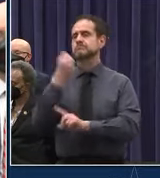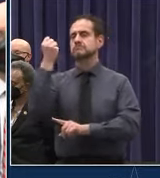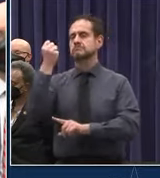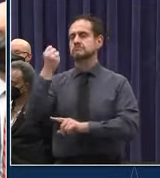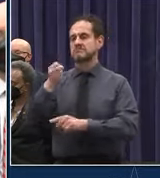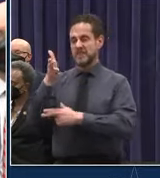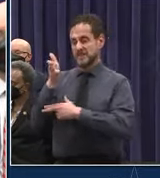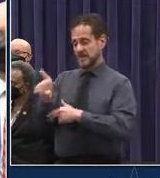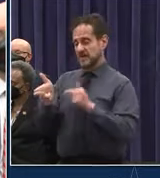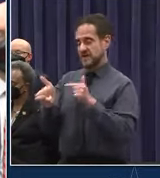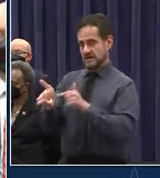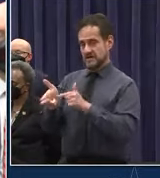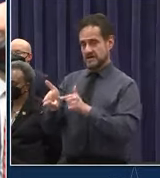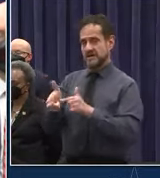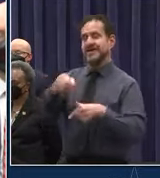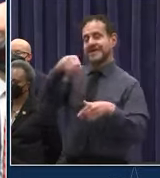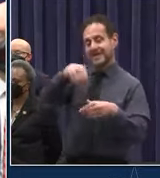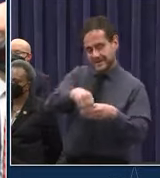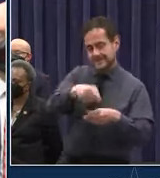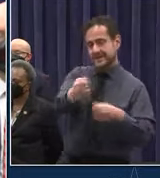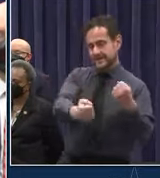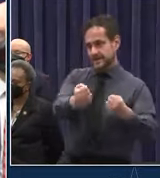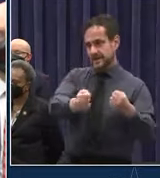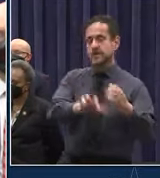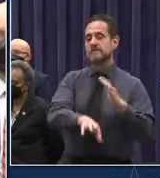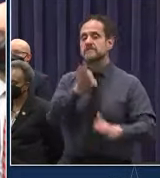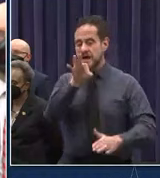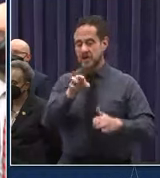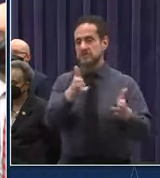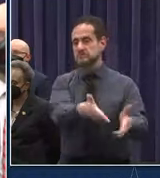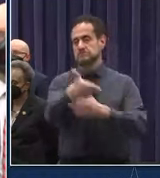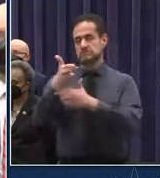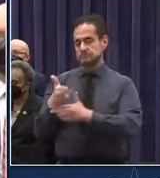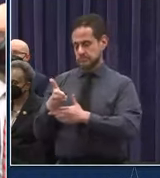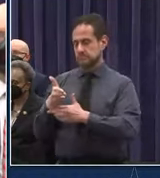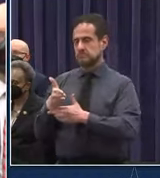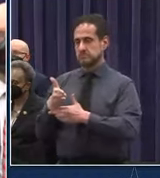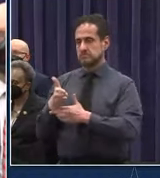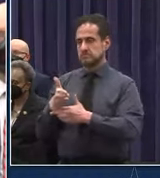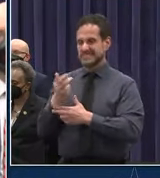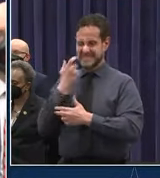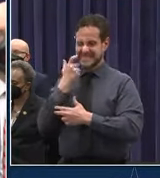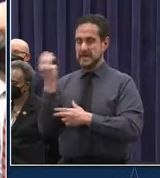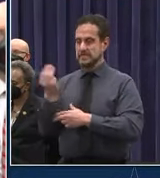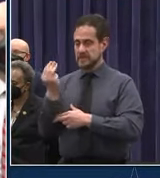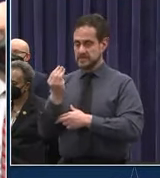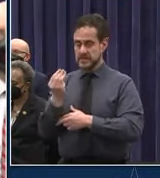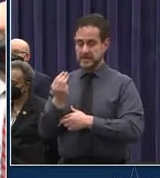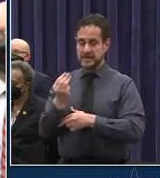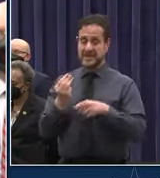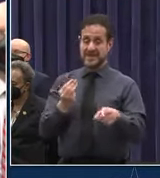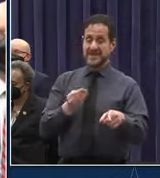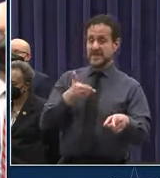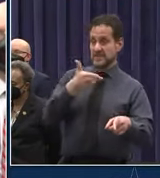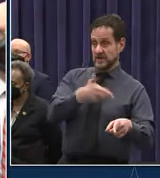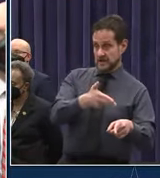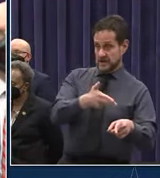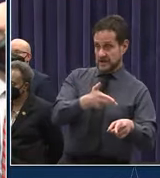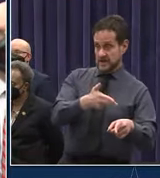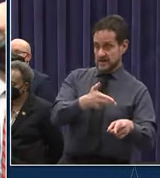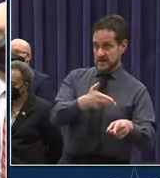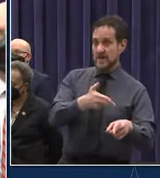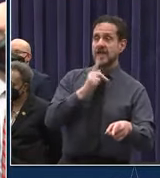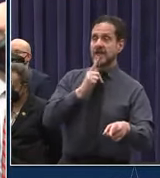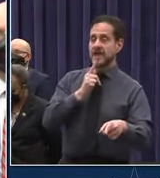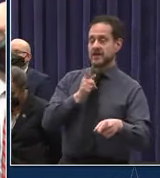that was also inside this vehicle that we recovered on Monday, and the gun matched as well as the